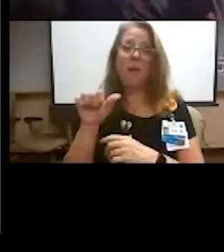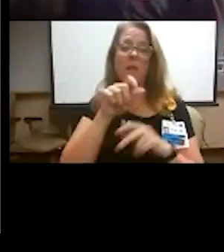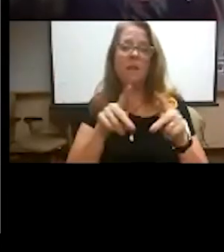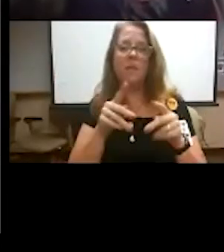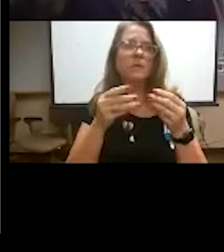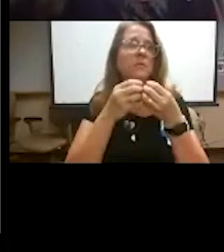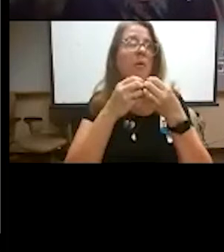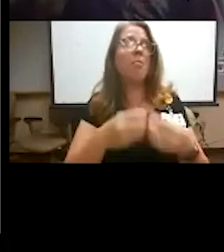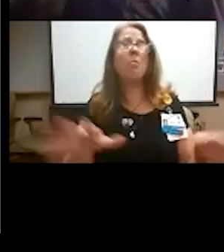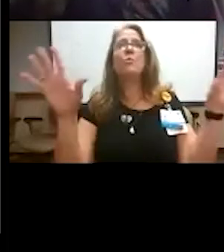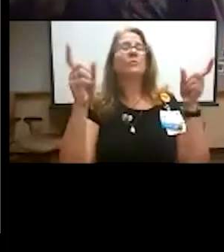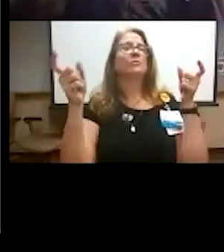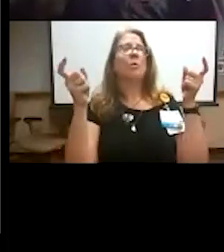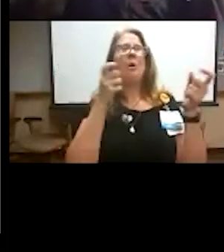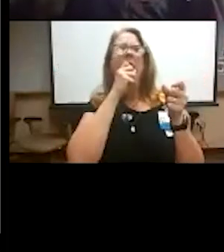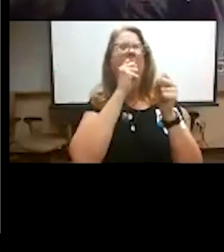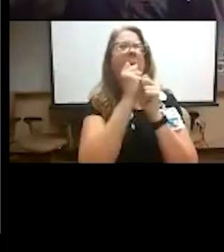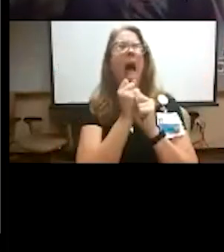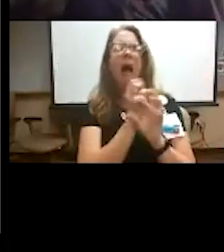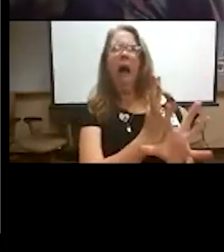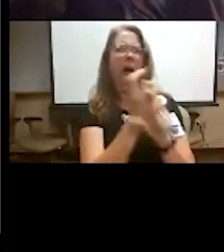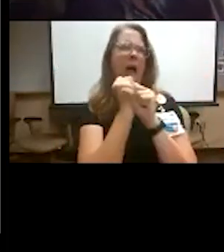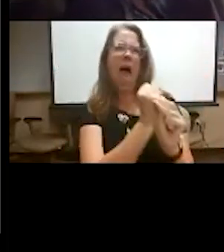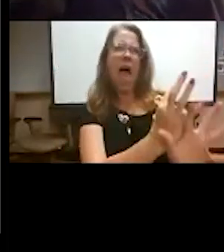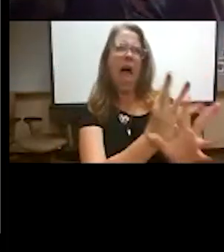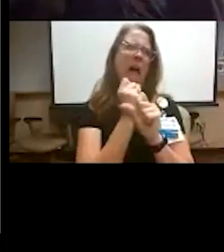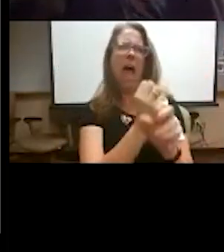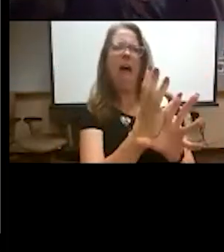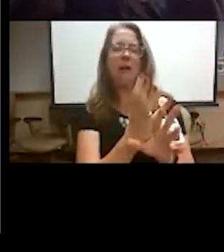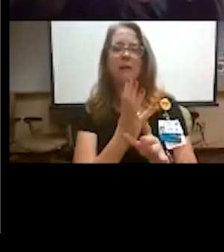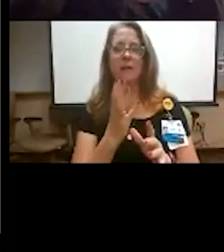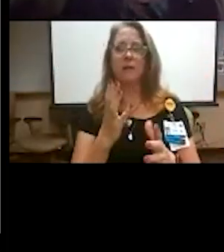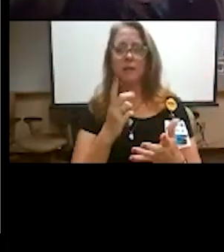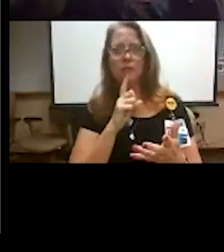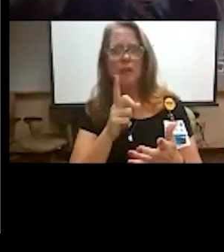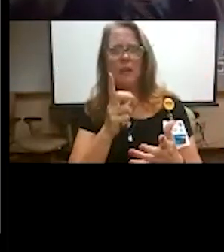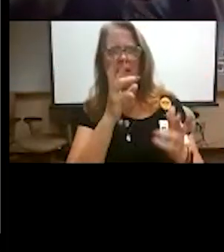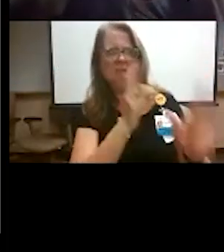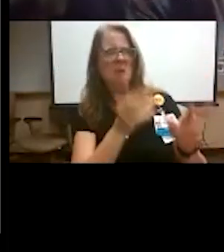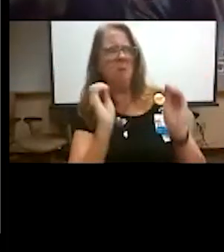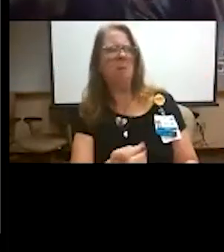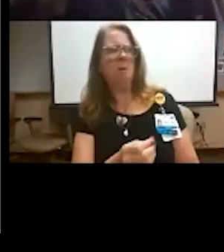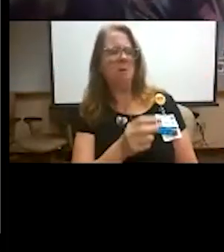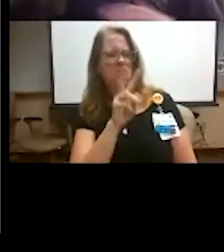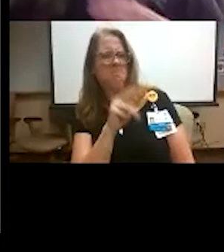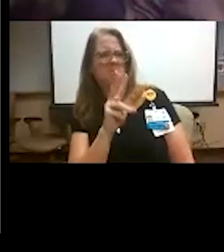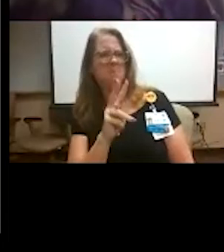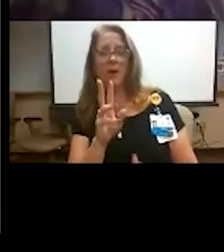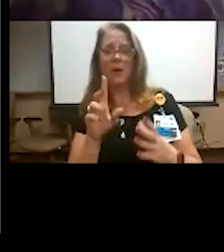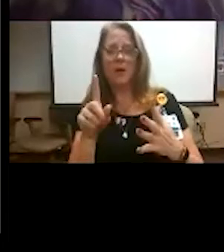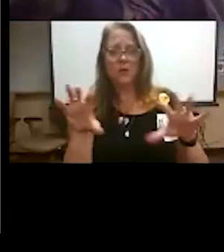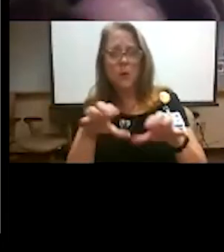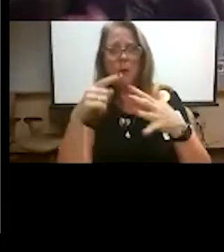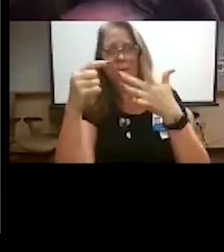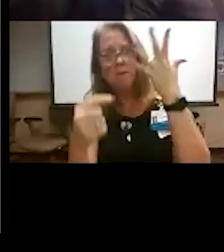losing control and screaming at other people and being really disrespectful and doing all kinds of things. All of